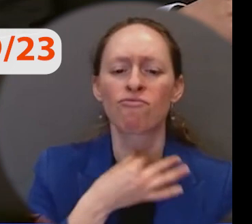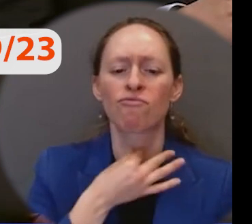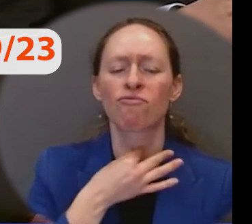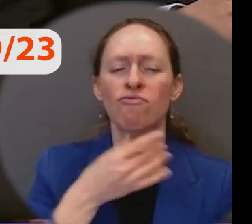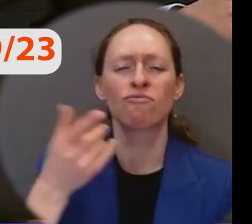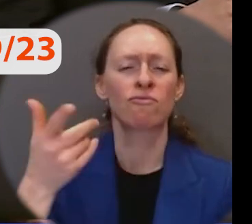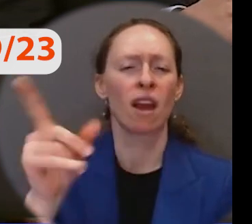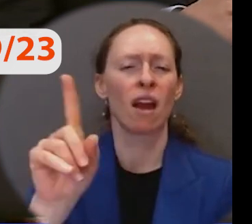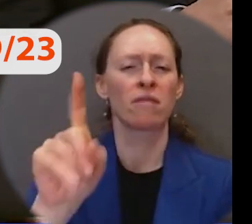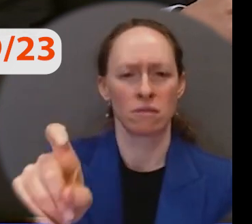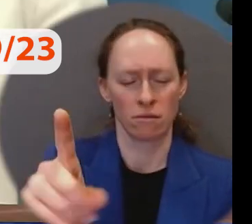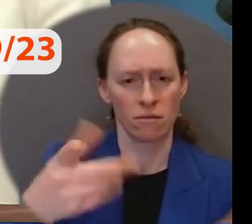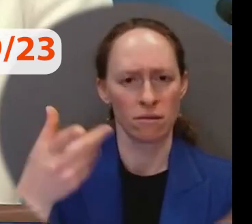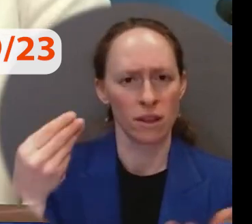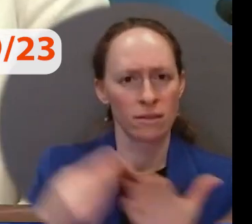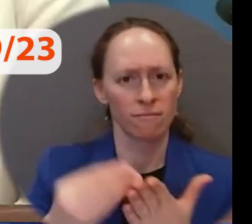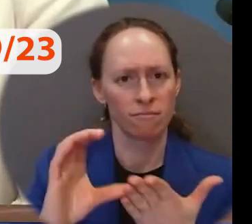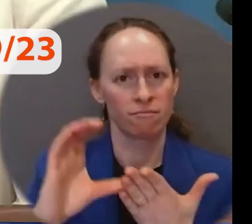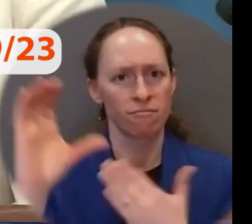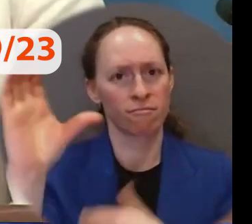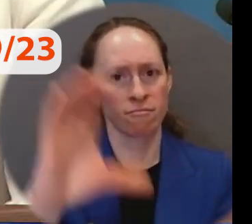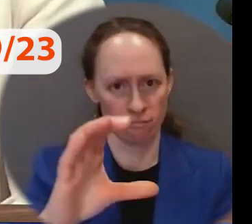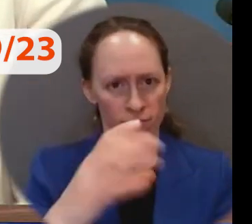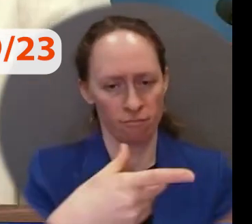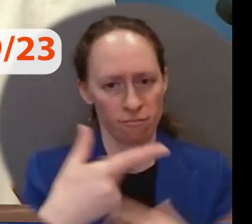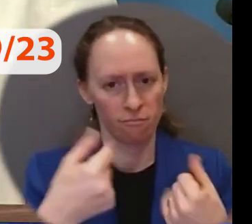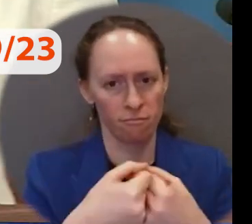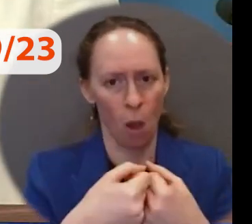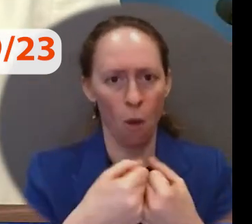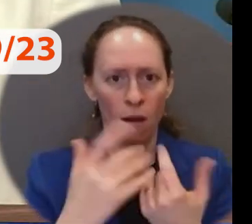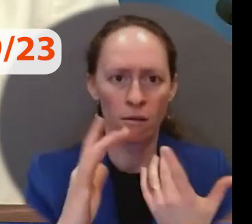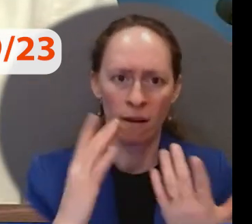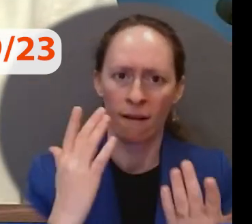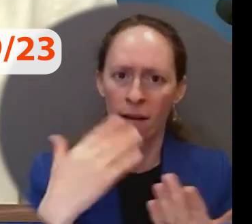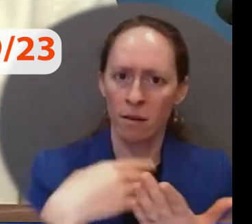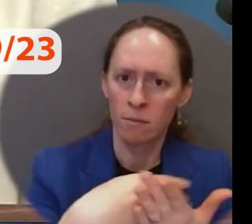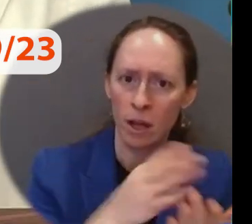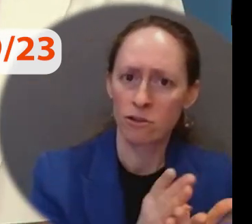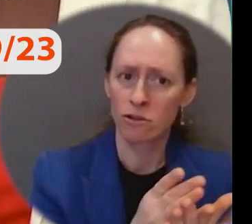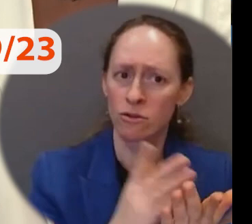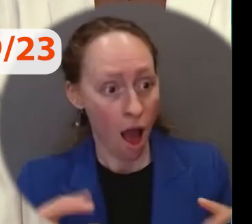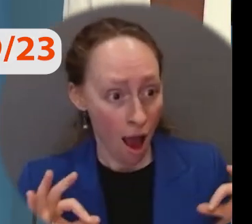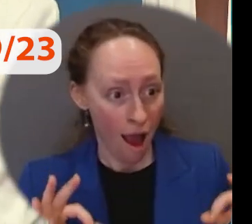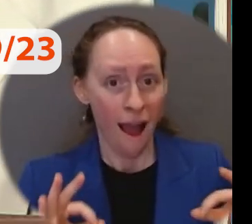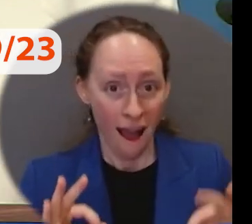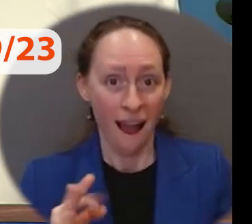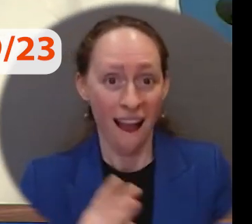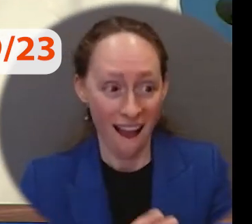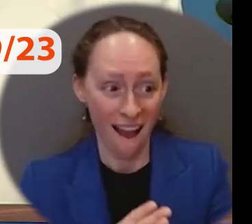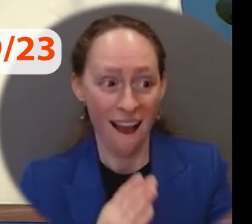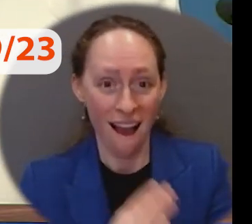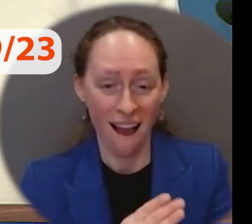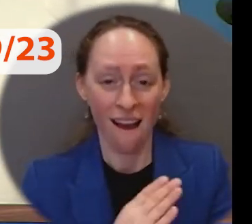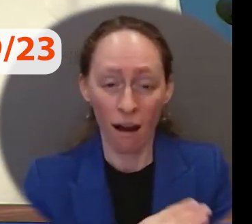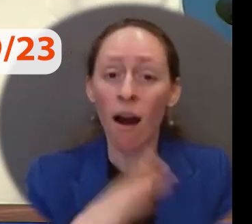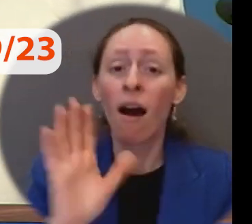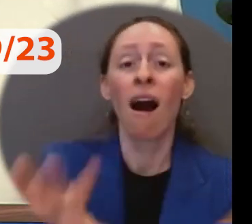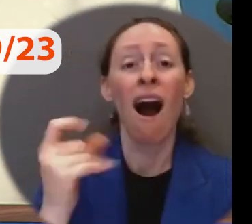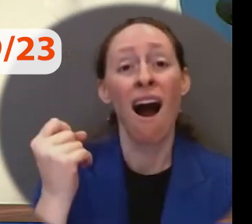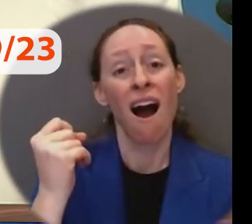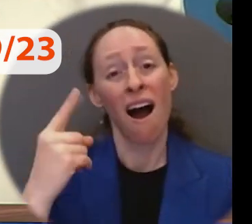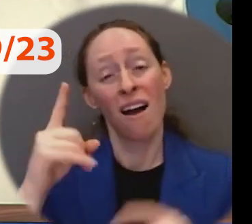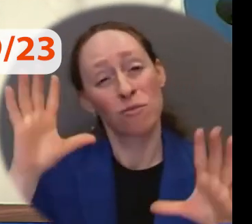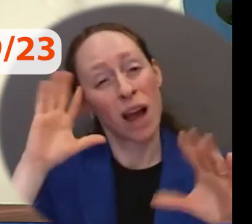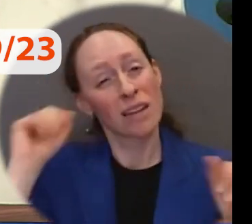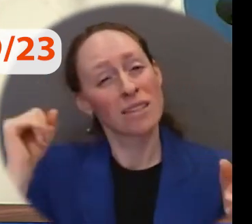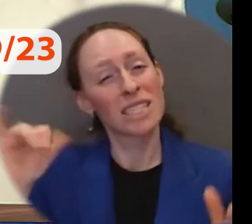Where are we at that? So look, the president has been very clear, right? This is why on his first day in